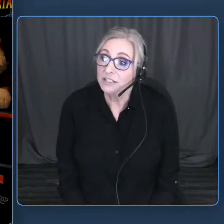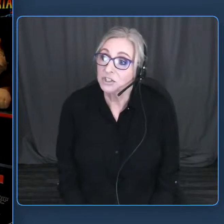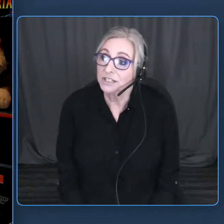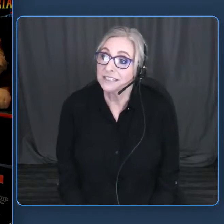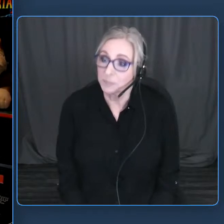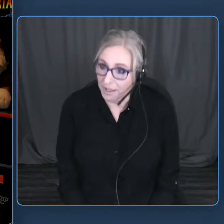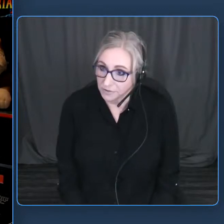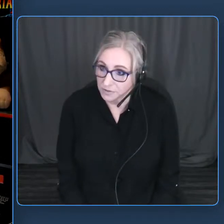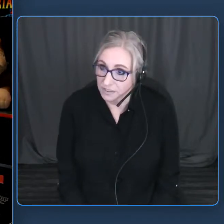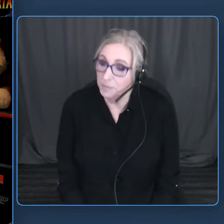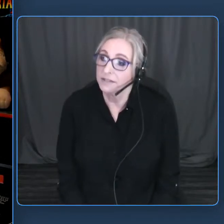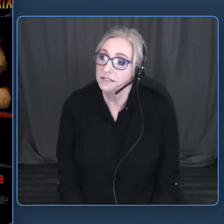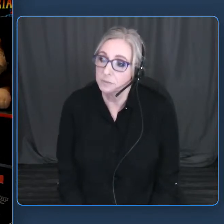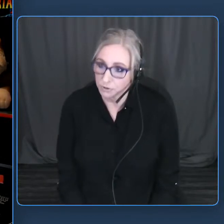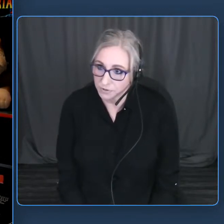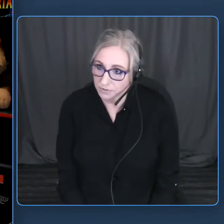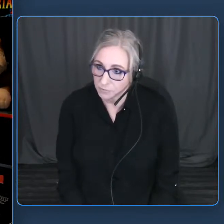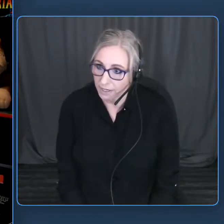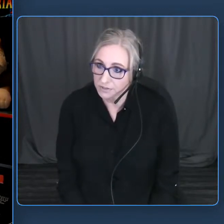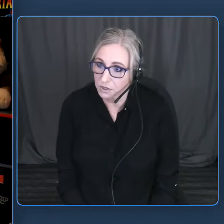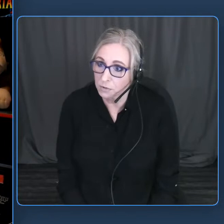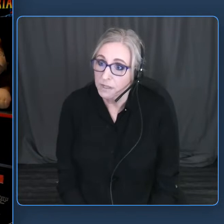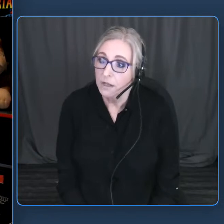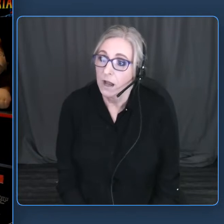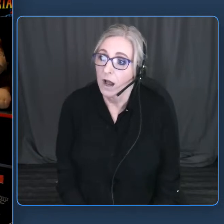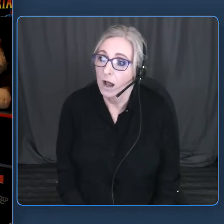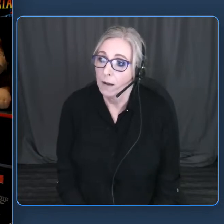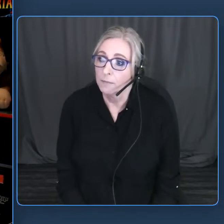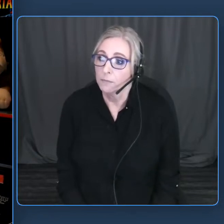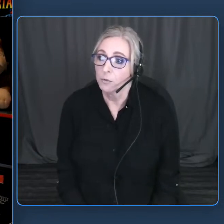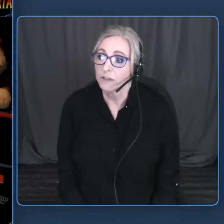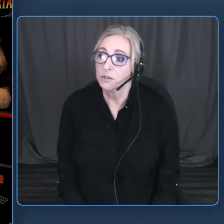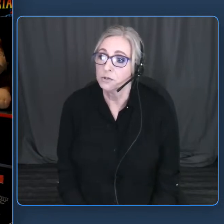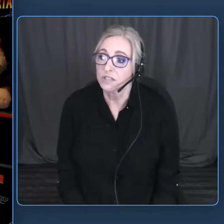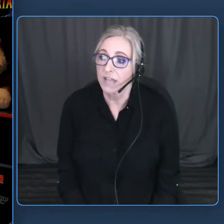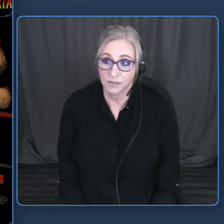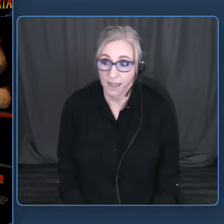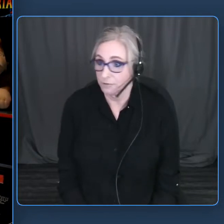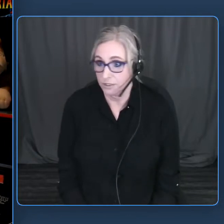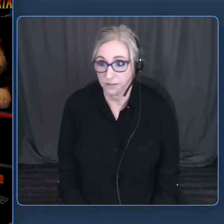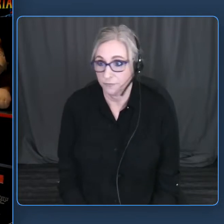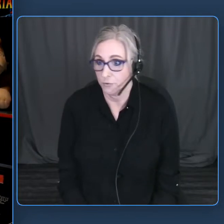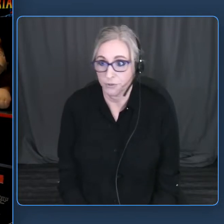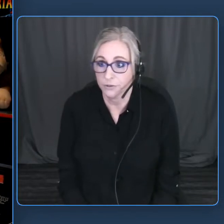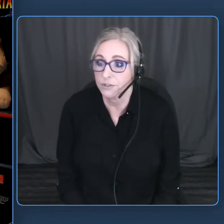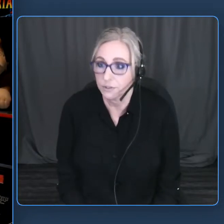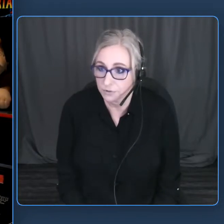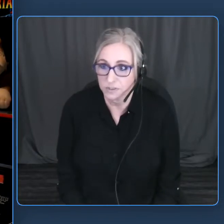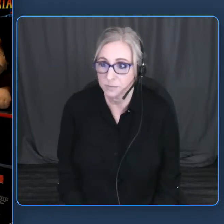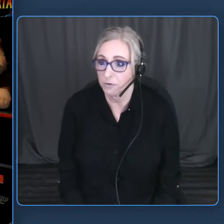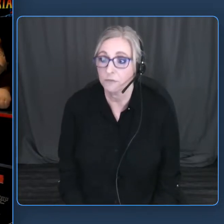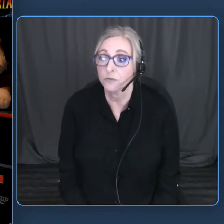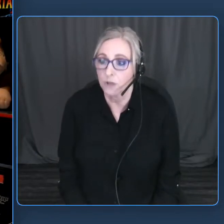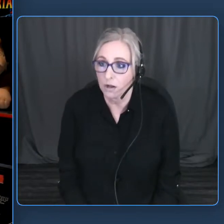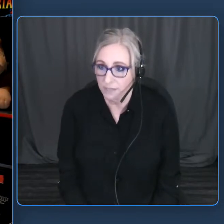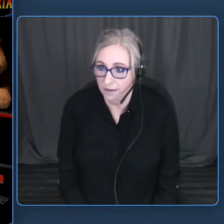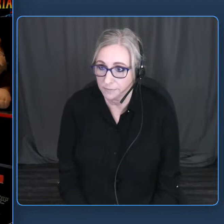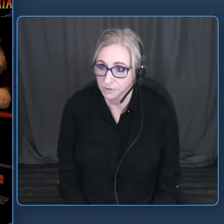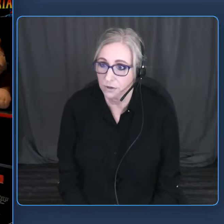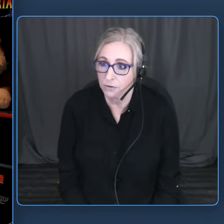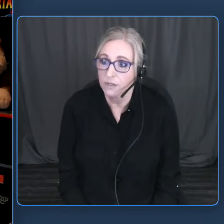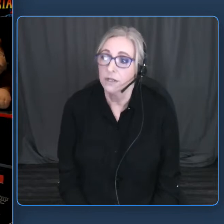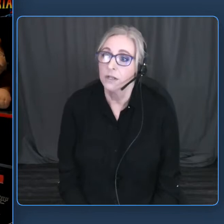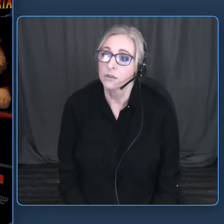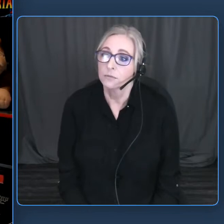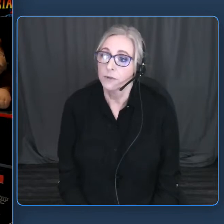My answer is it depends. It depends on the person, right? So we've been used to having captioning for years and years. It's been around for a long